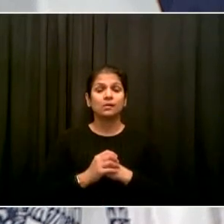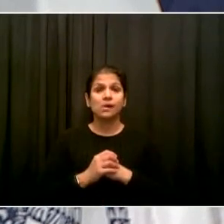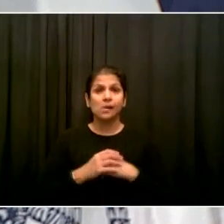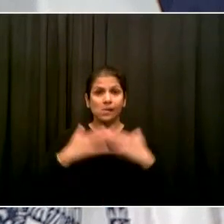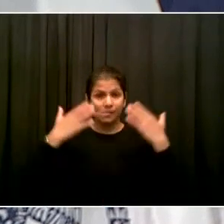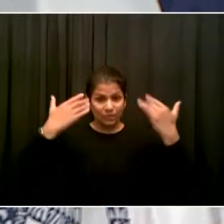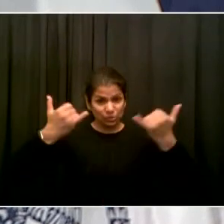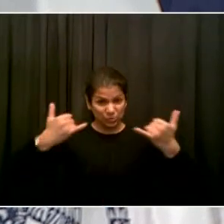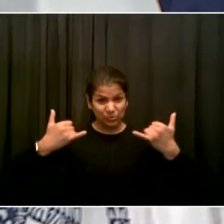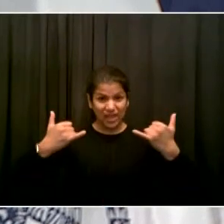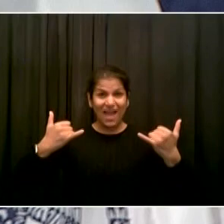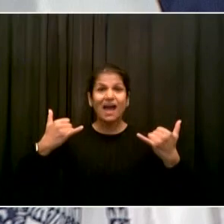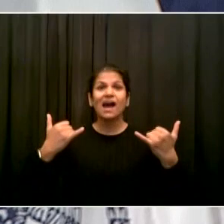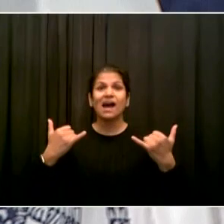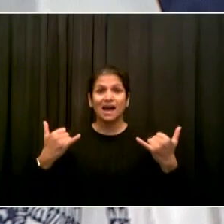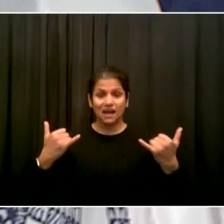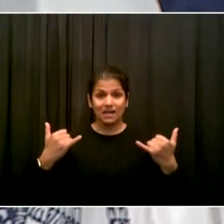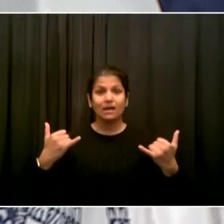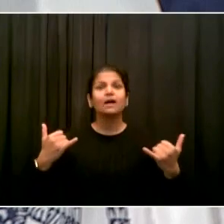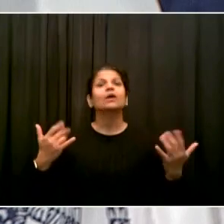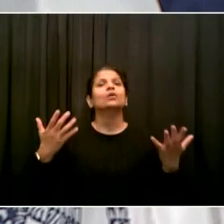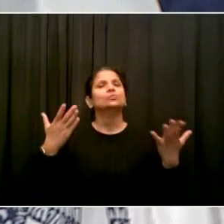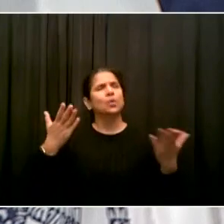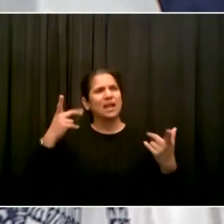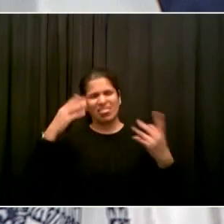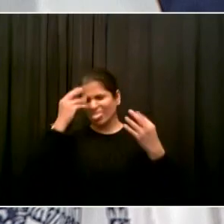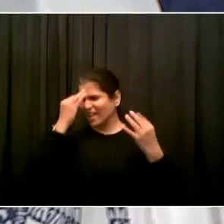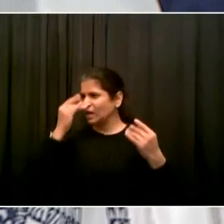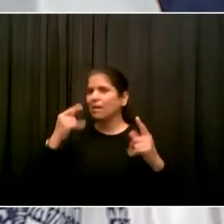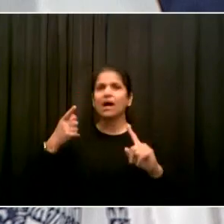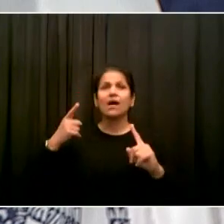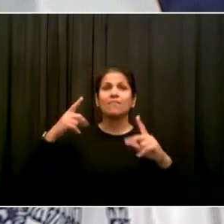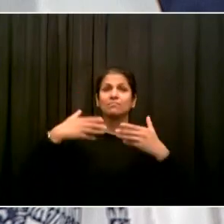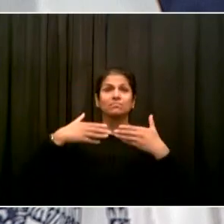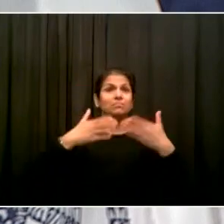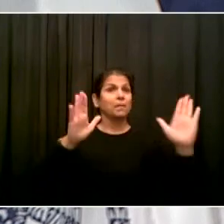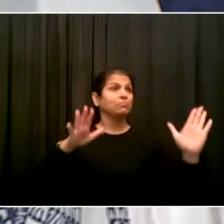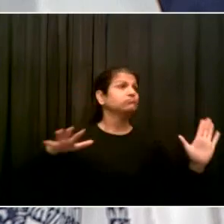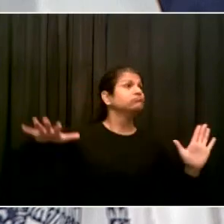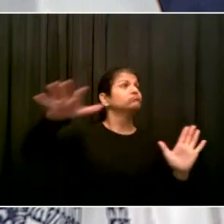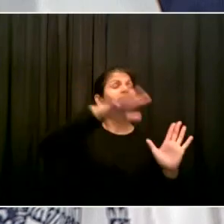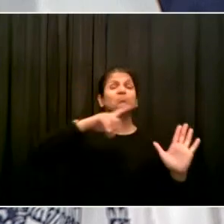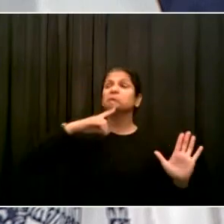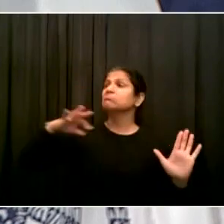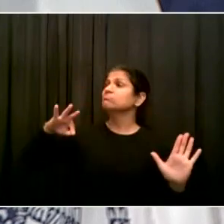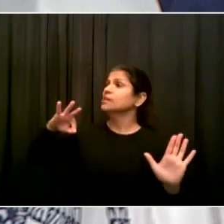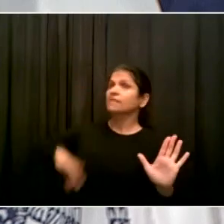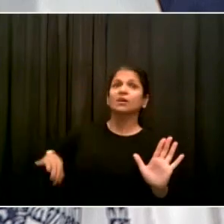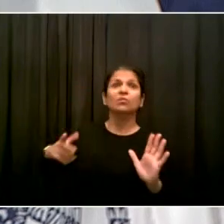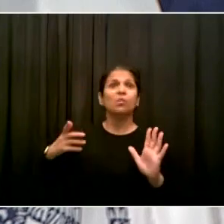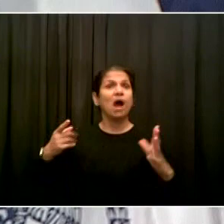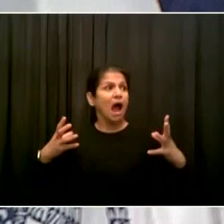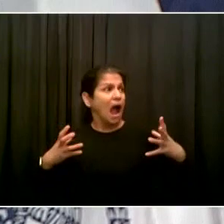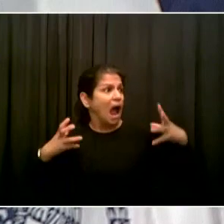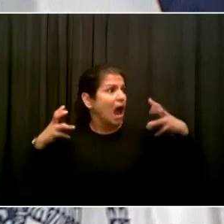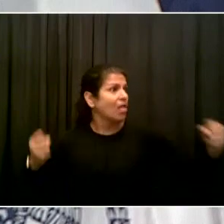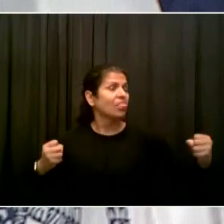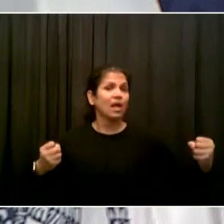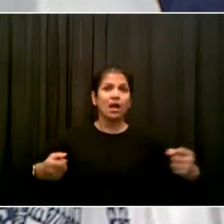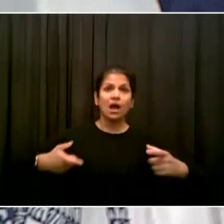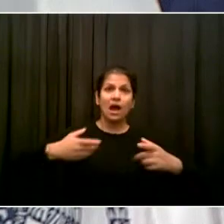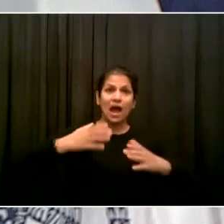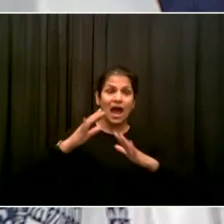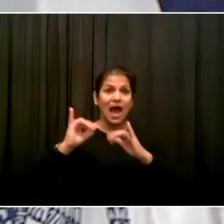greater public good in terms of health and well-being, but also individual rights, and this is kind of a